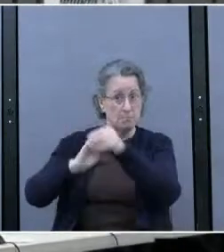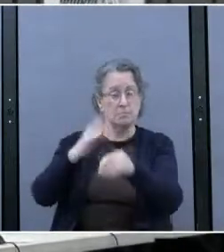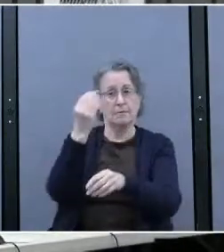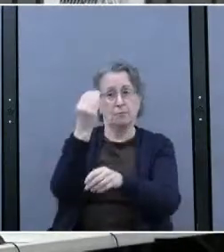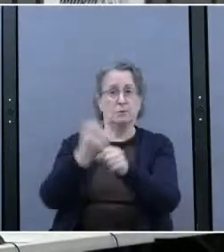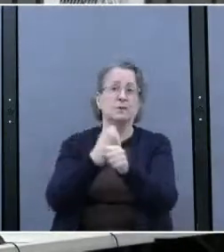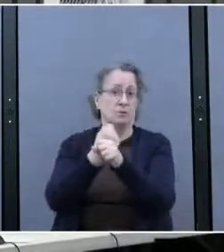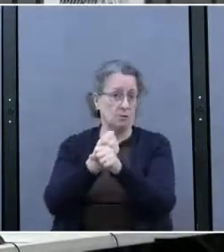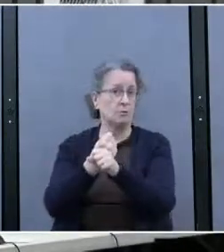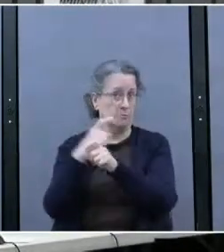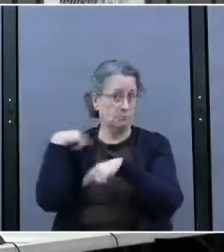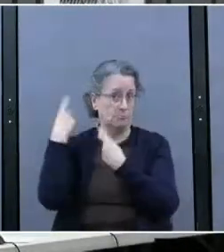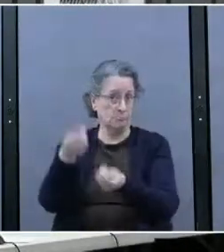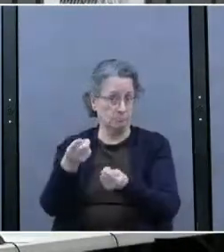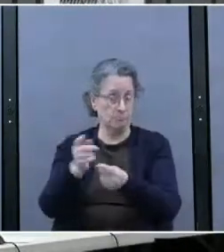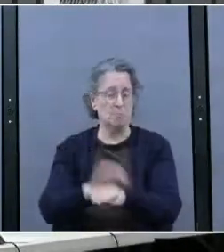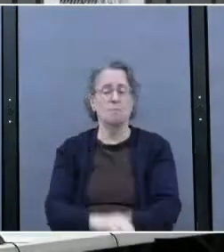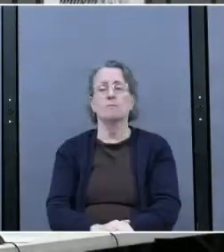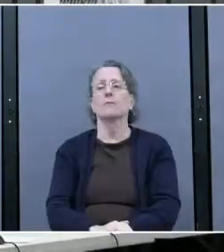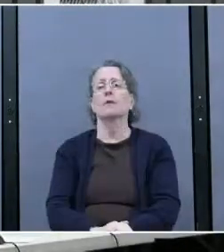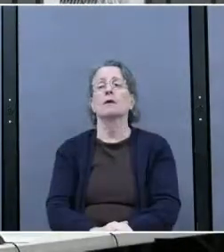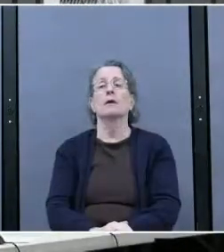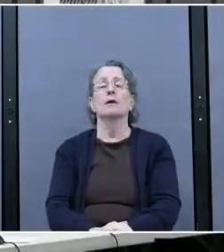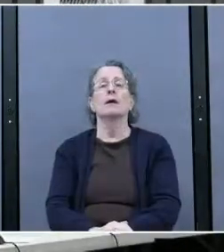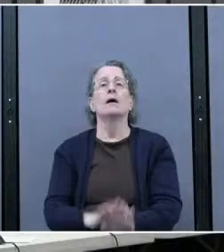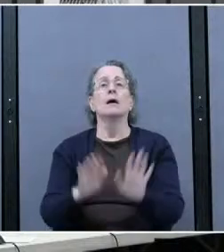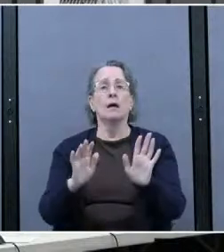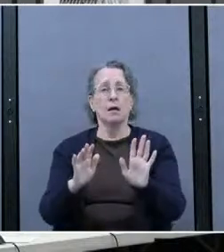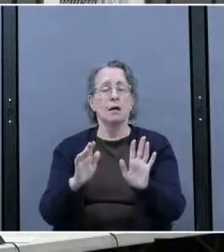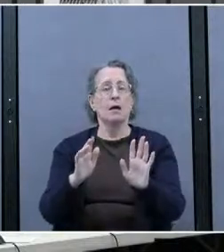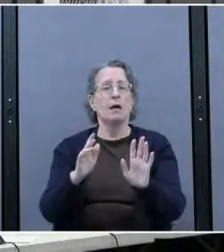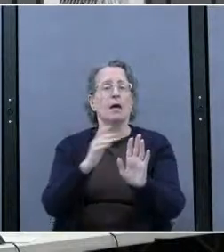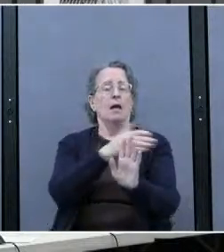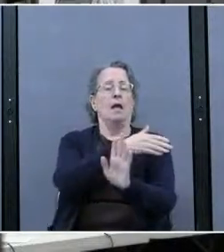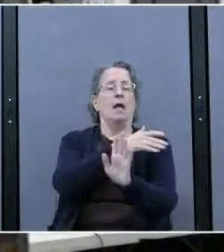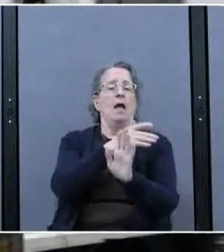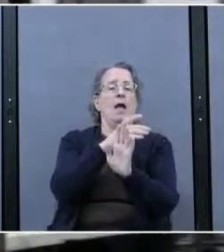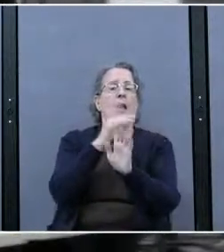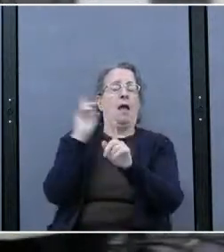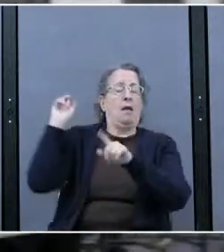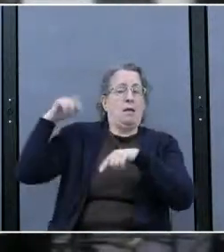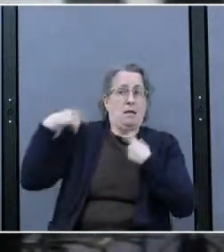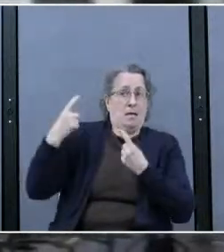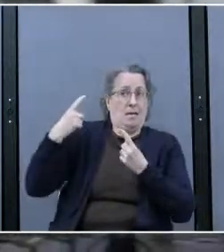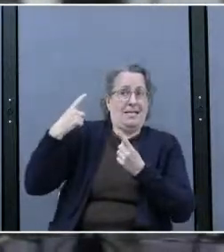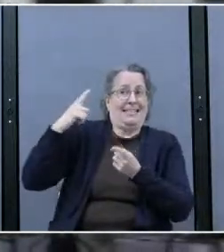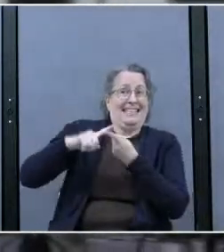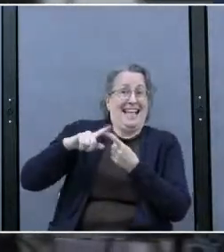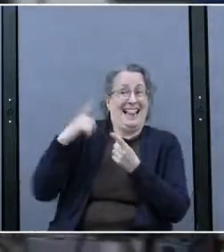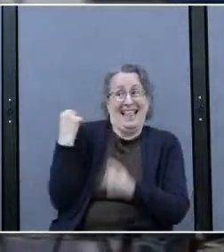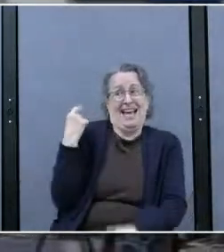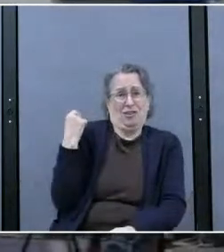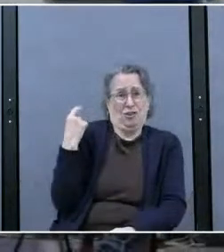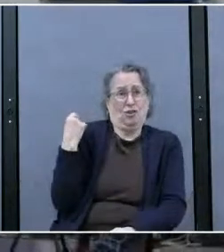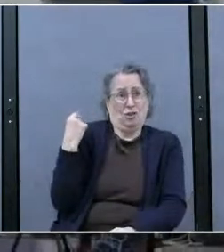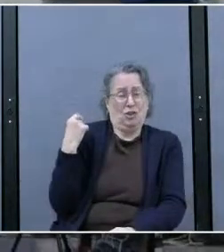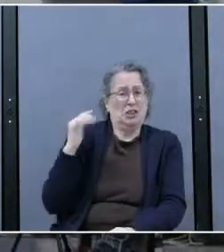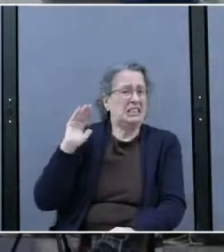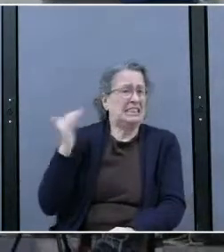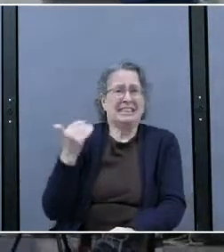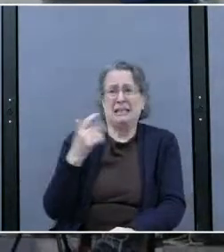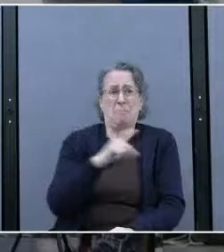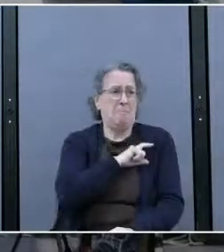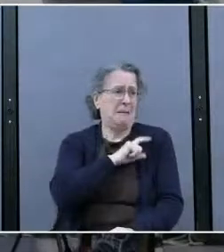up until last year, we could almost always rely on the police department being